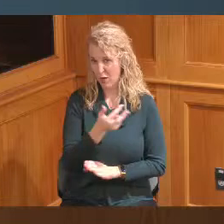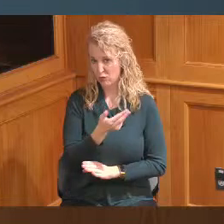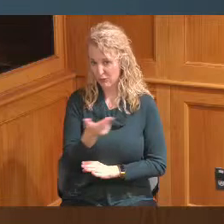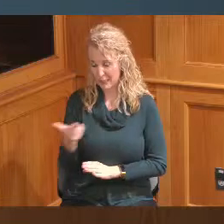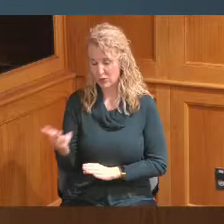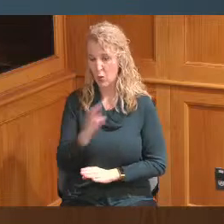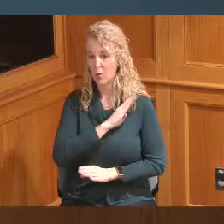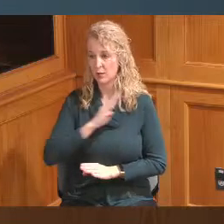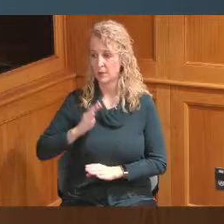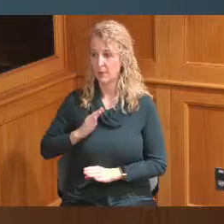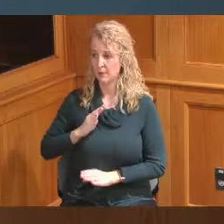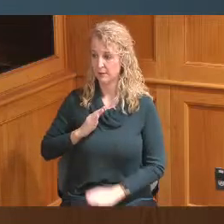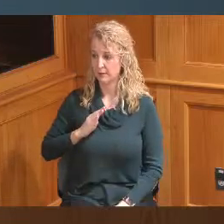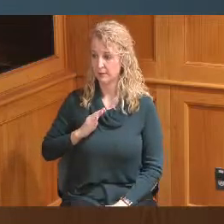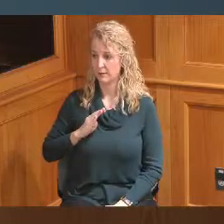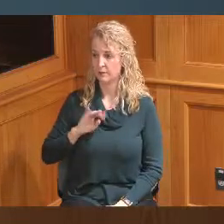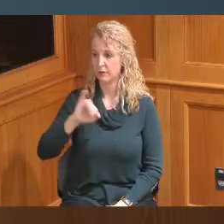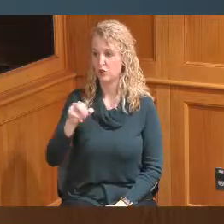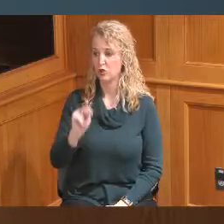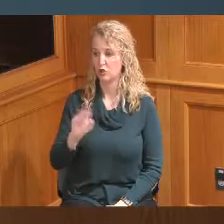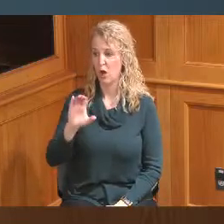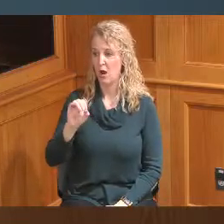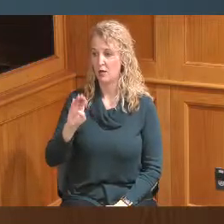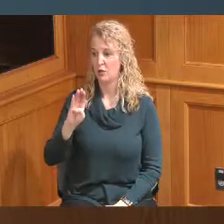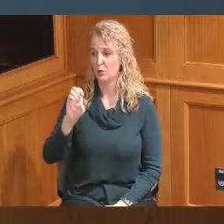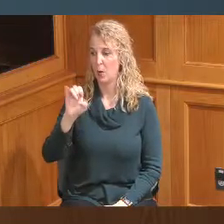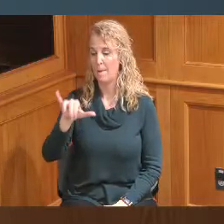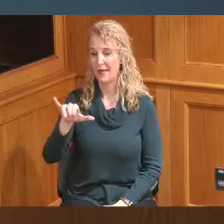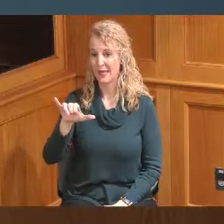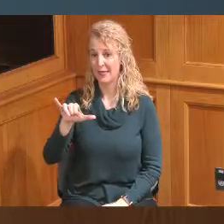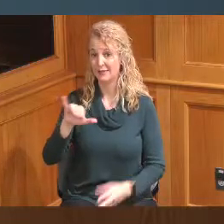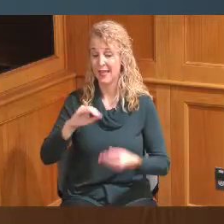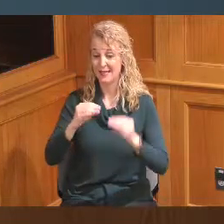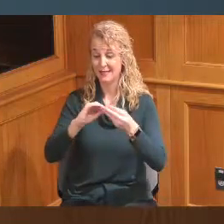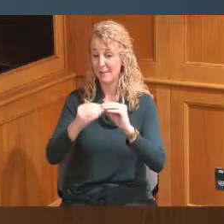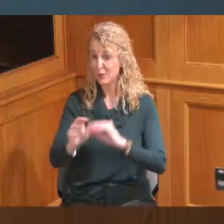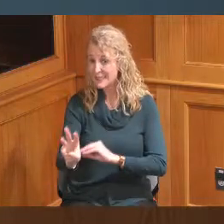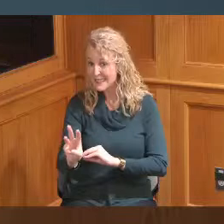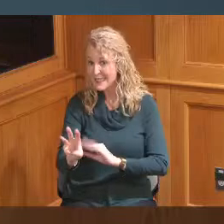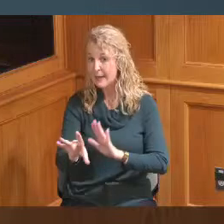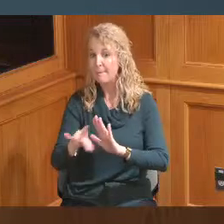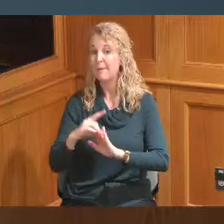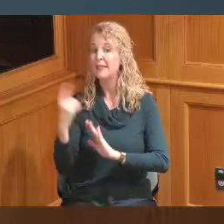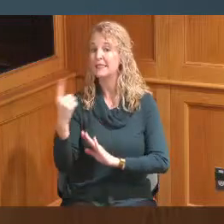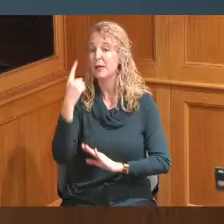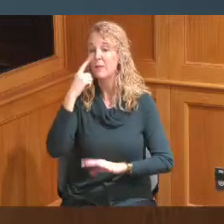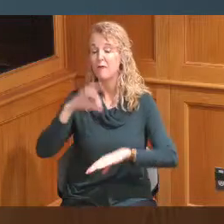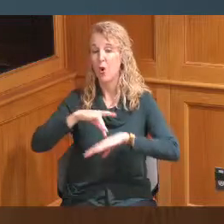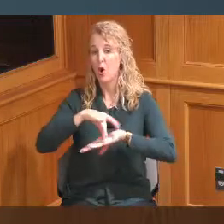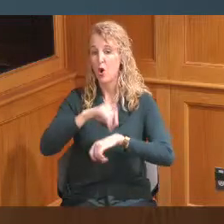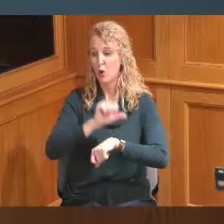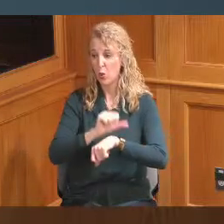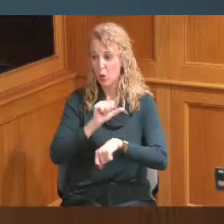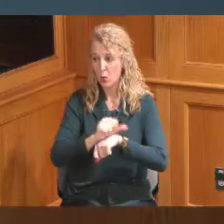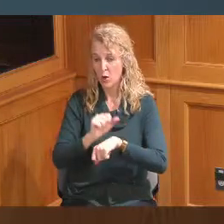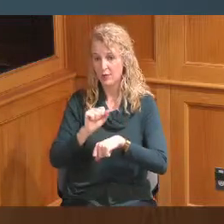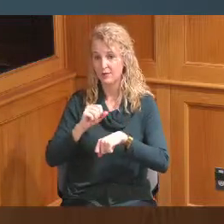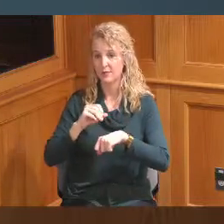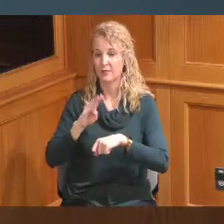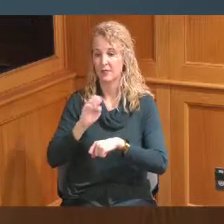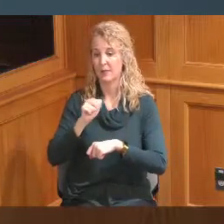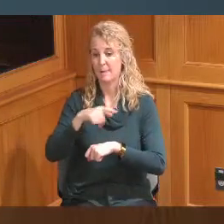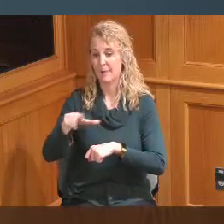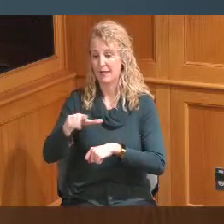Board, John Kobe. By leave number 6, a resolution appointing a member to Earthworks Appeal Board,